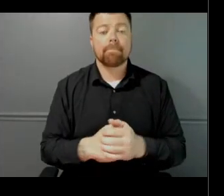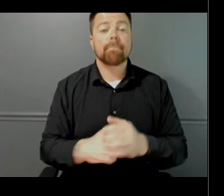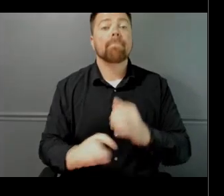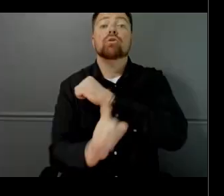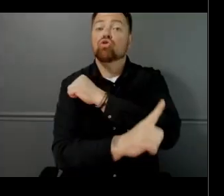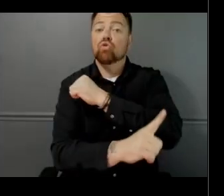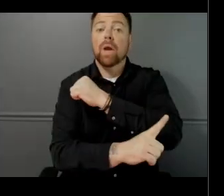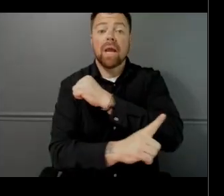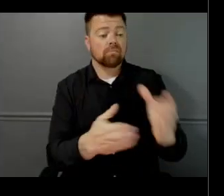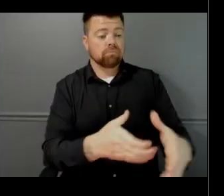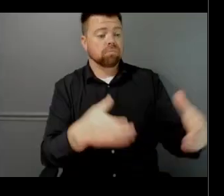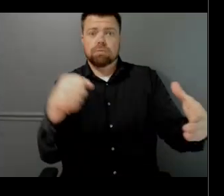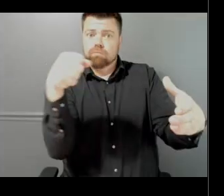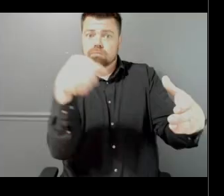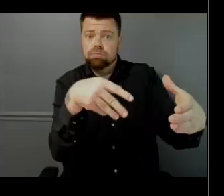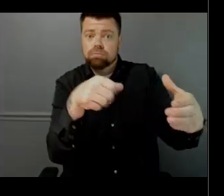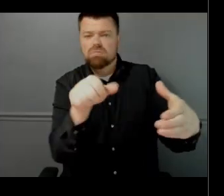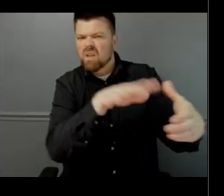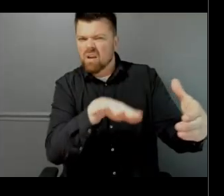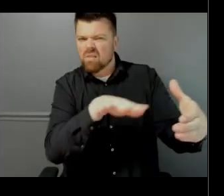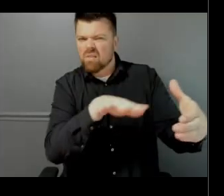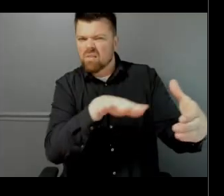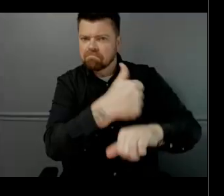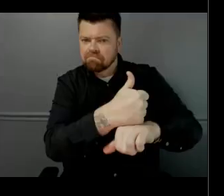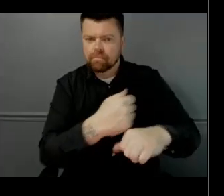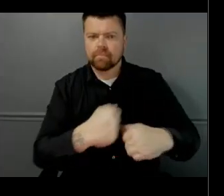trash disposal areas,